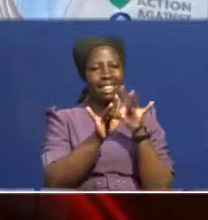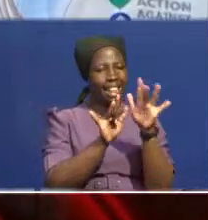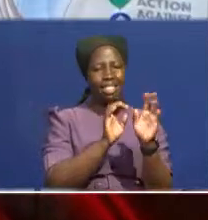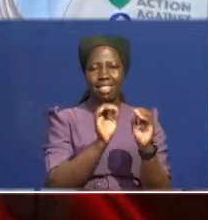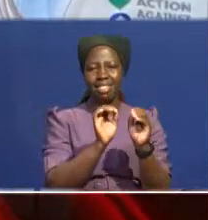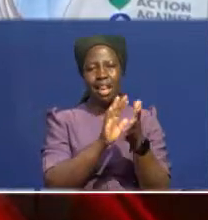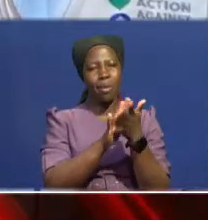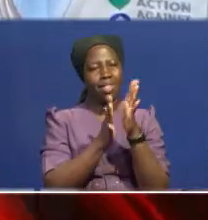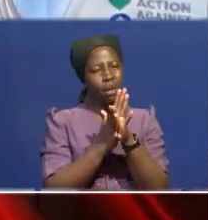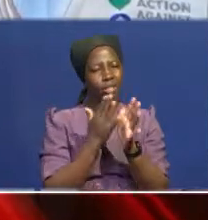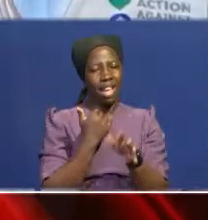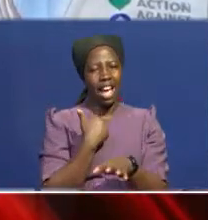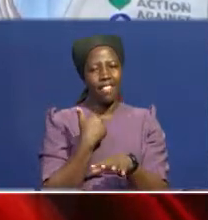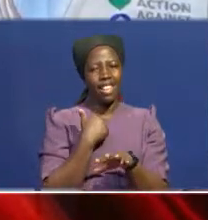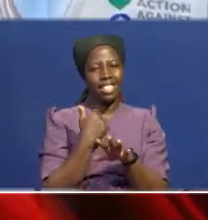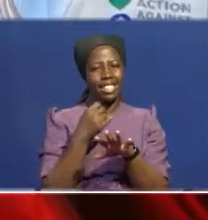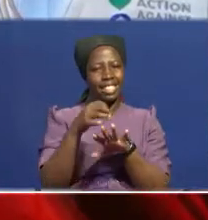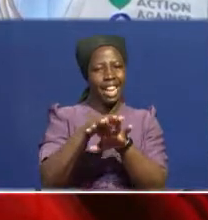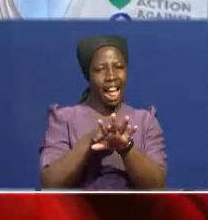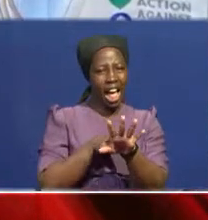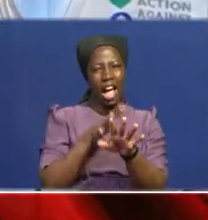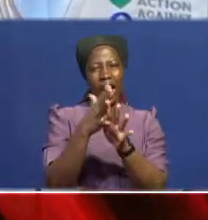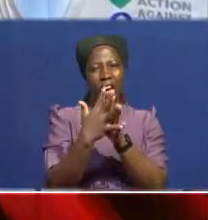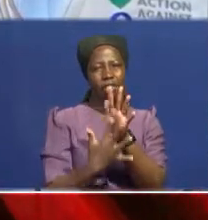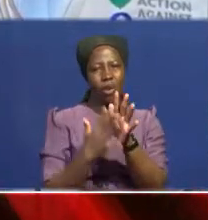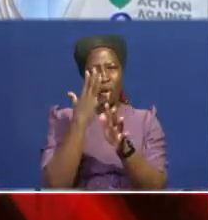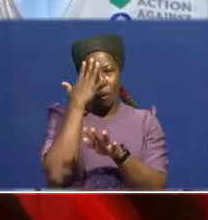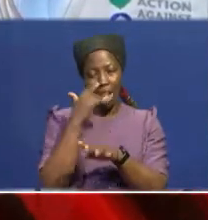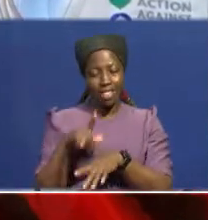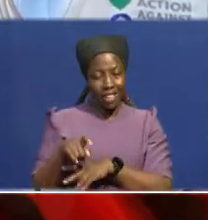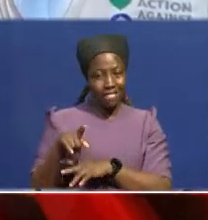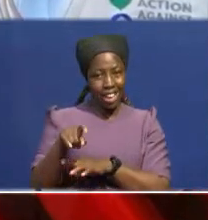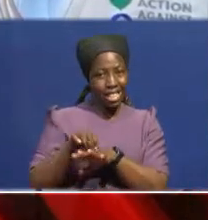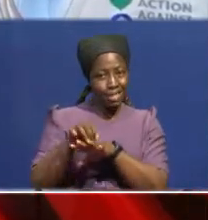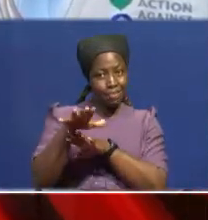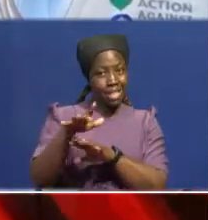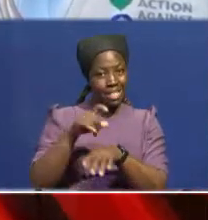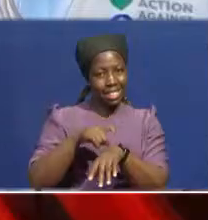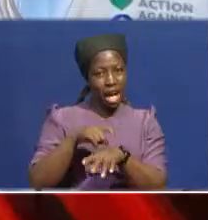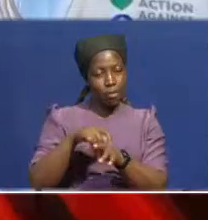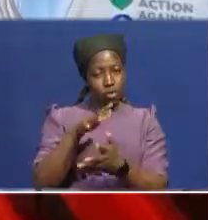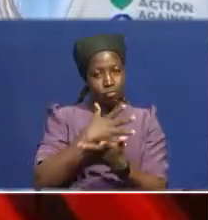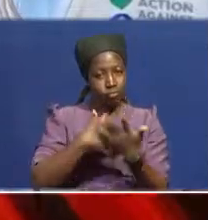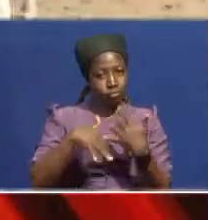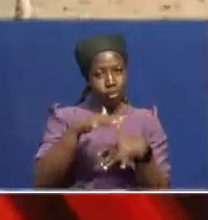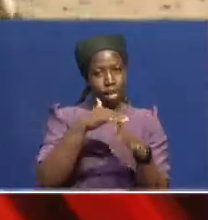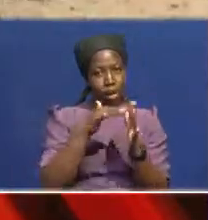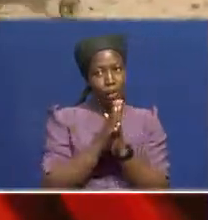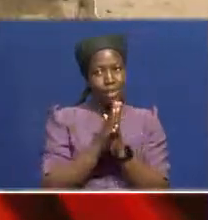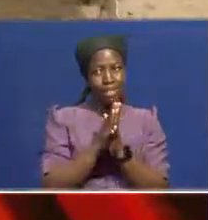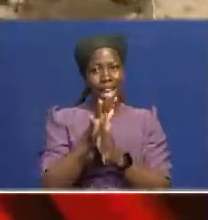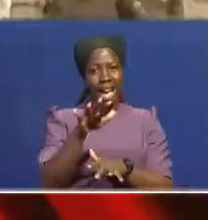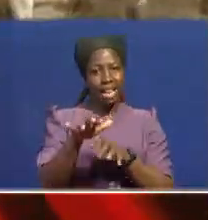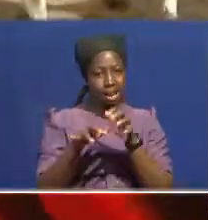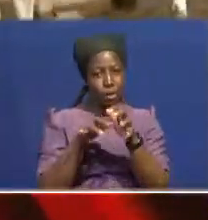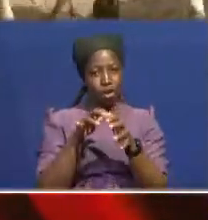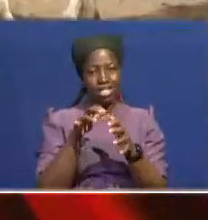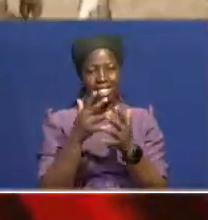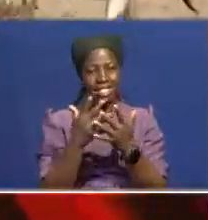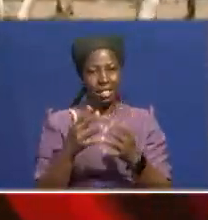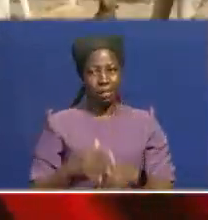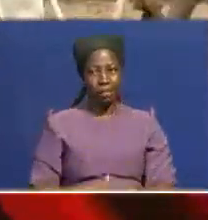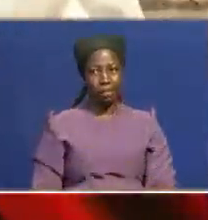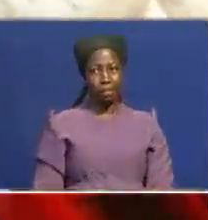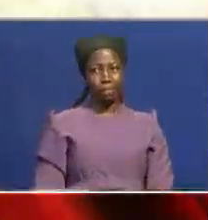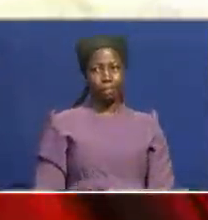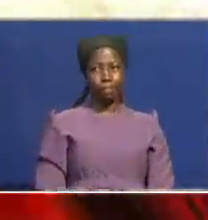hizo viini zinaenea wakati unakuja in contact na hiyo aborters. Joan Junge for Lunchtime News.